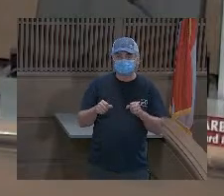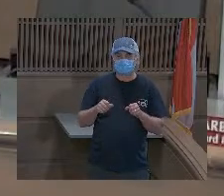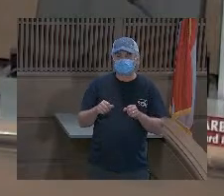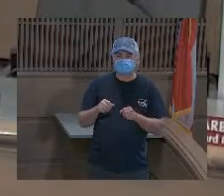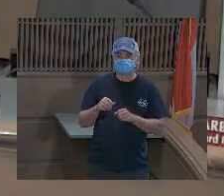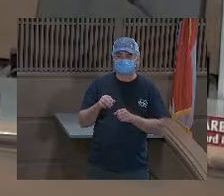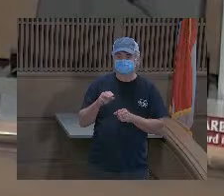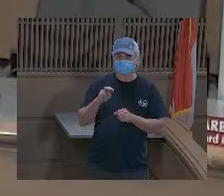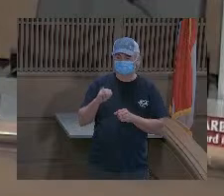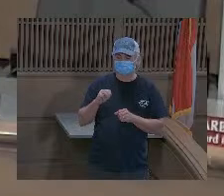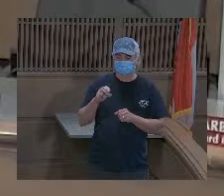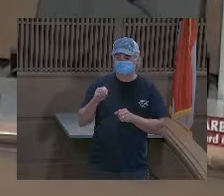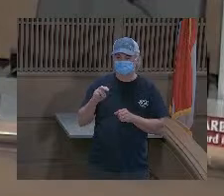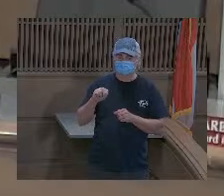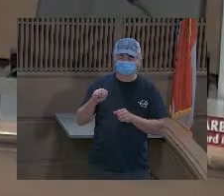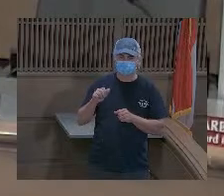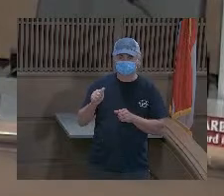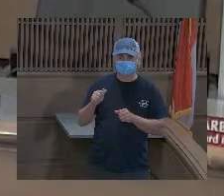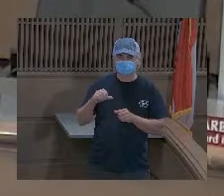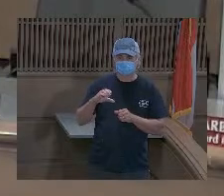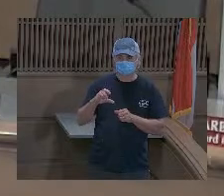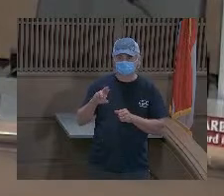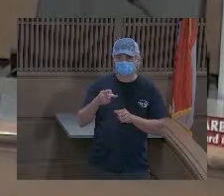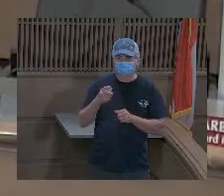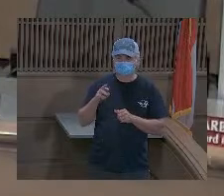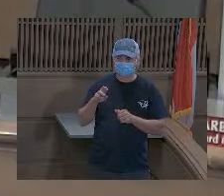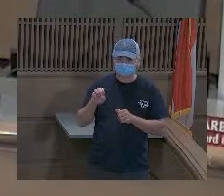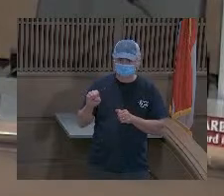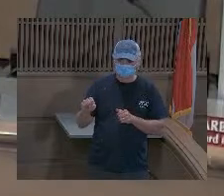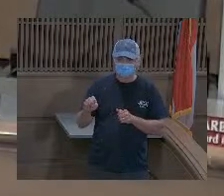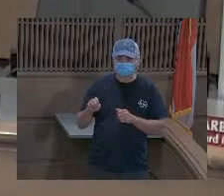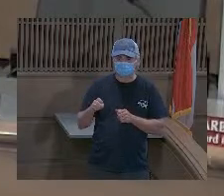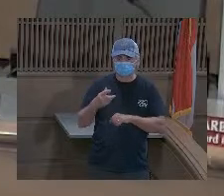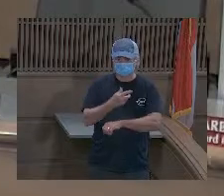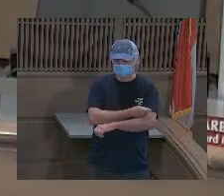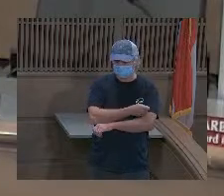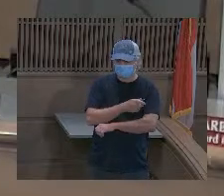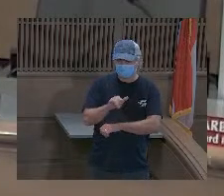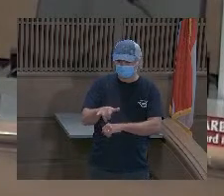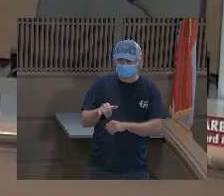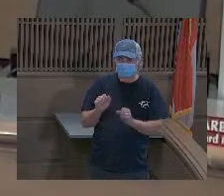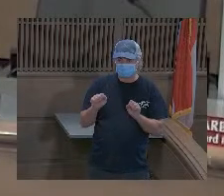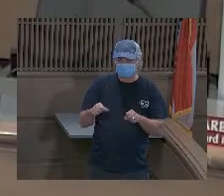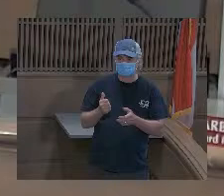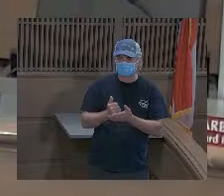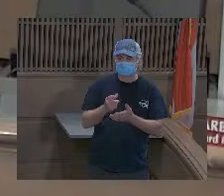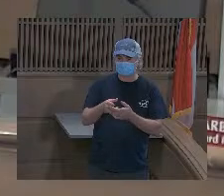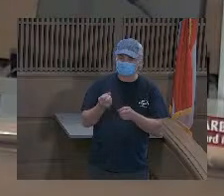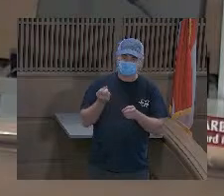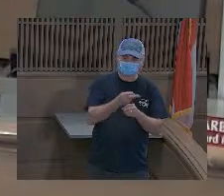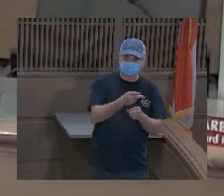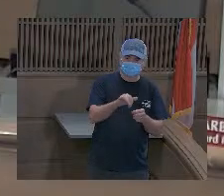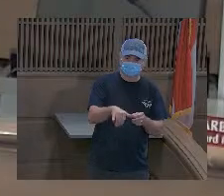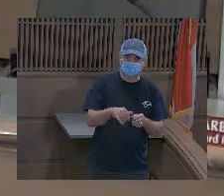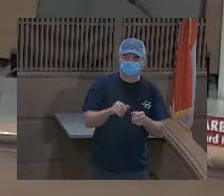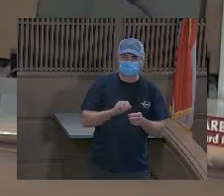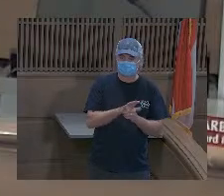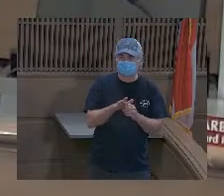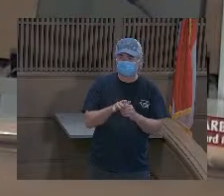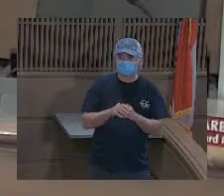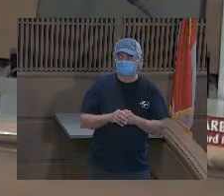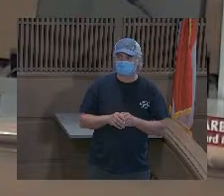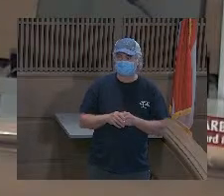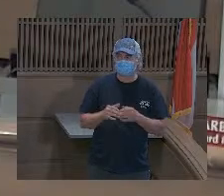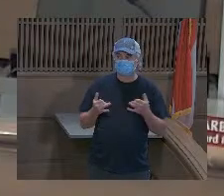the virus before it can make its own antibodies. So we have expanded that. Wednesday we administered